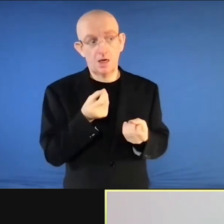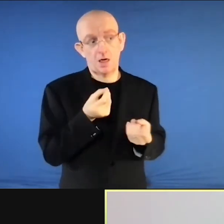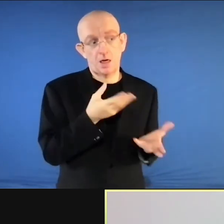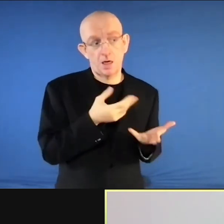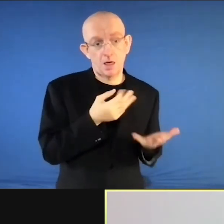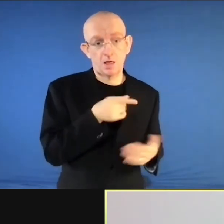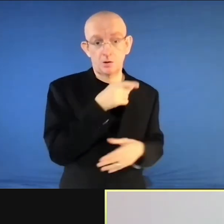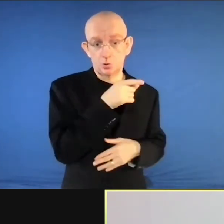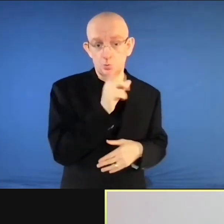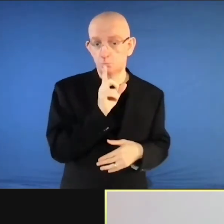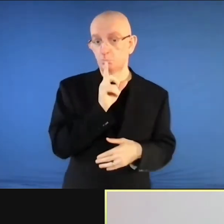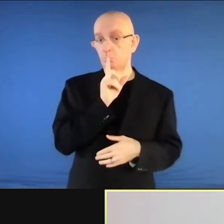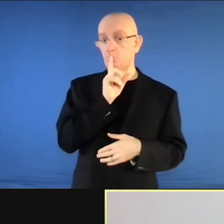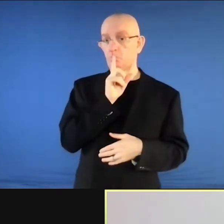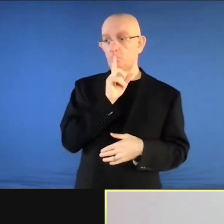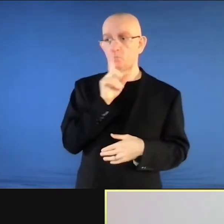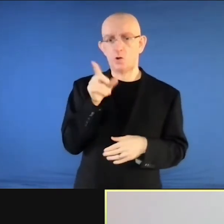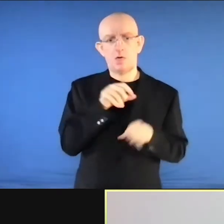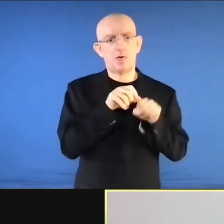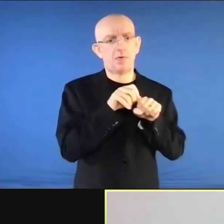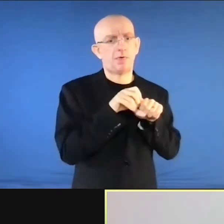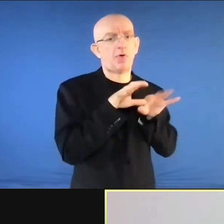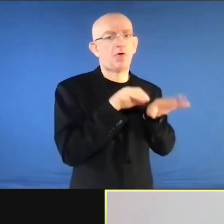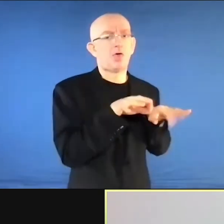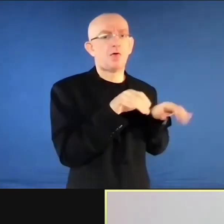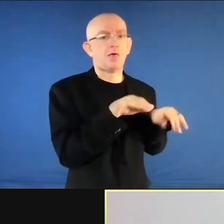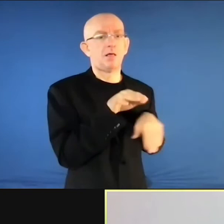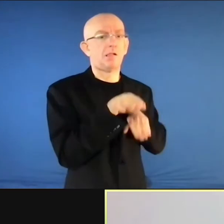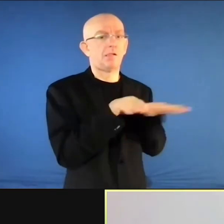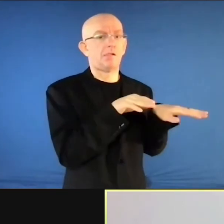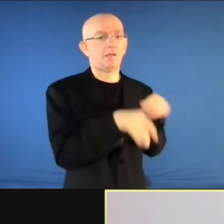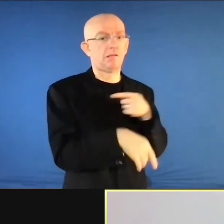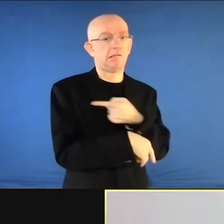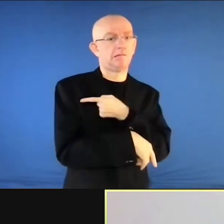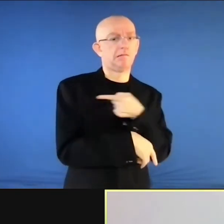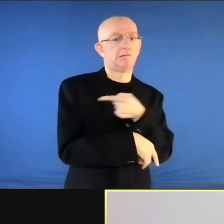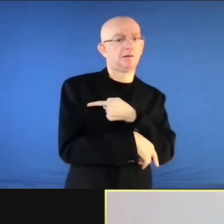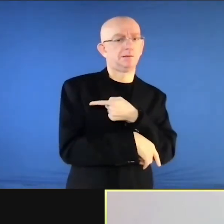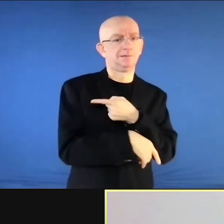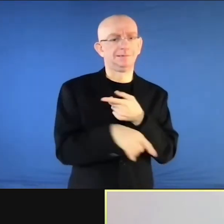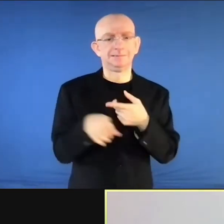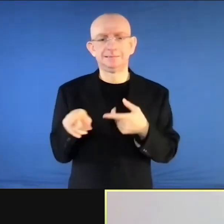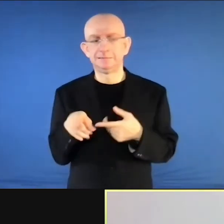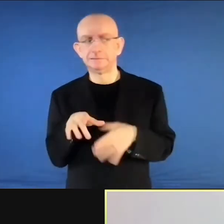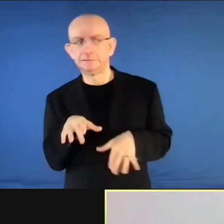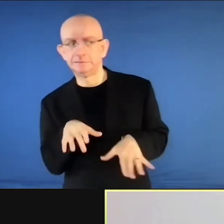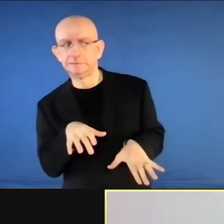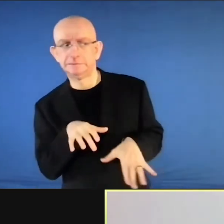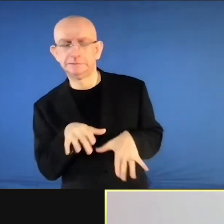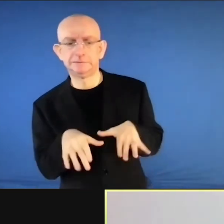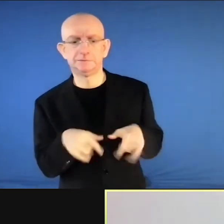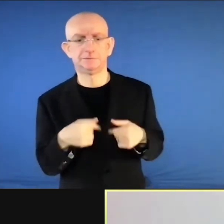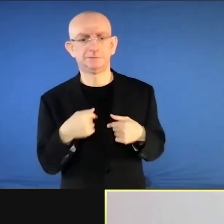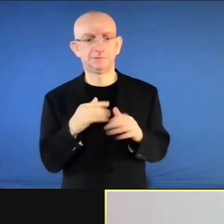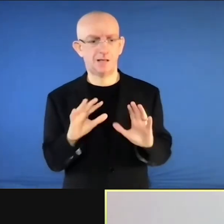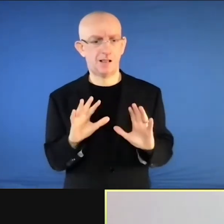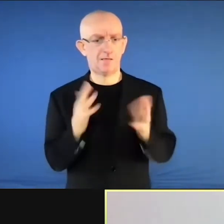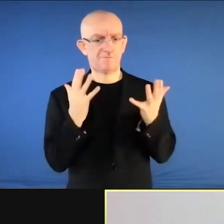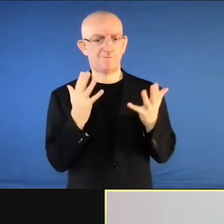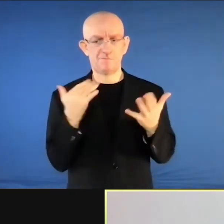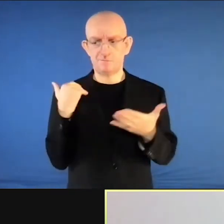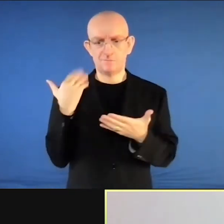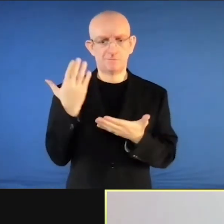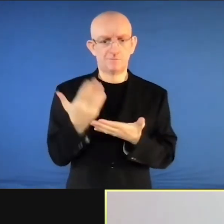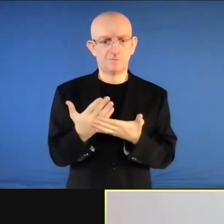them are politicians, most of them are now living in the refugee camps, doing other businesses, and most of them also fear the